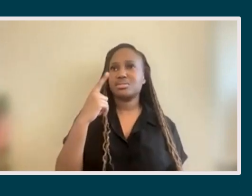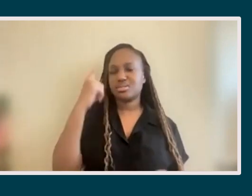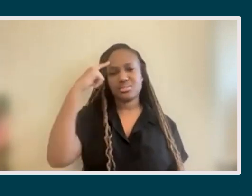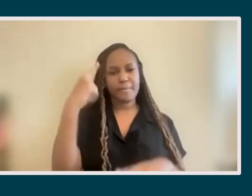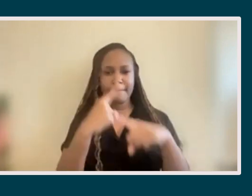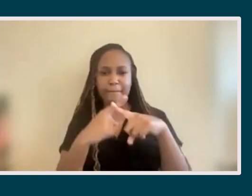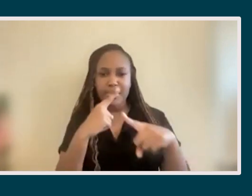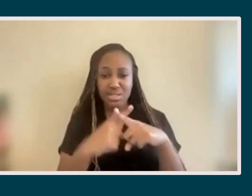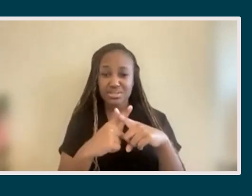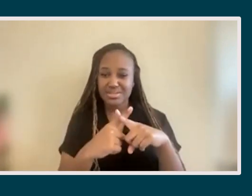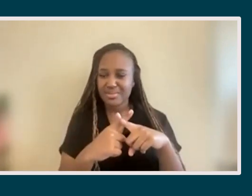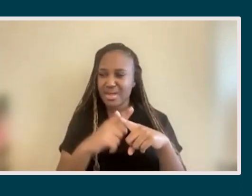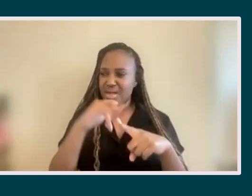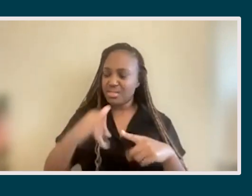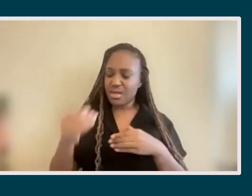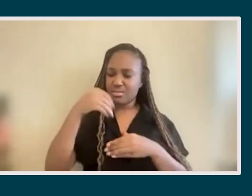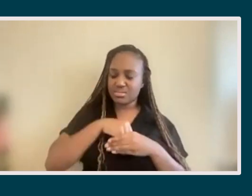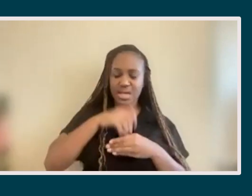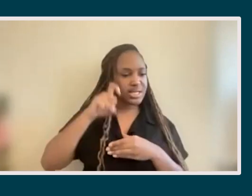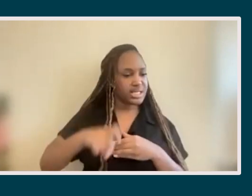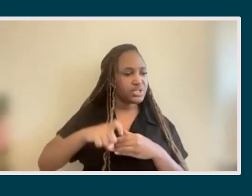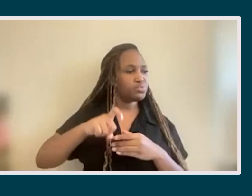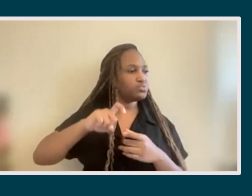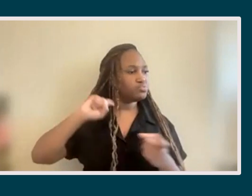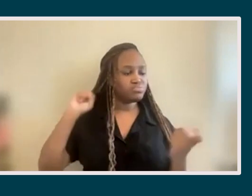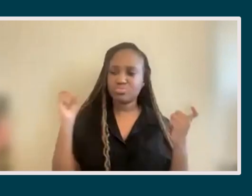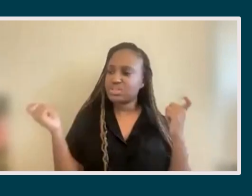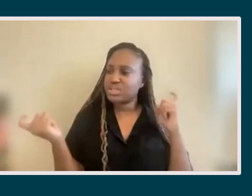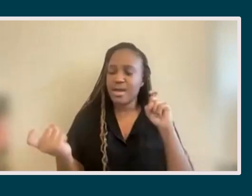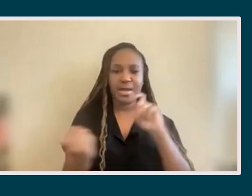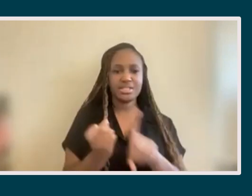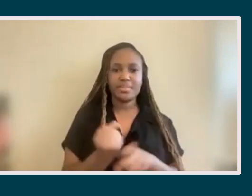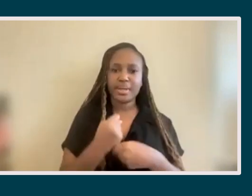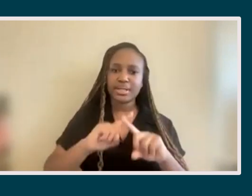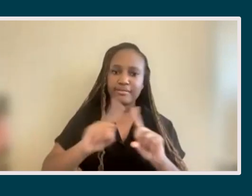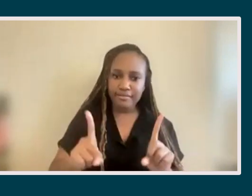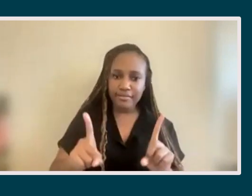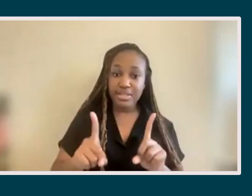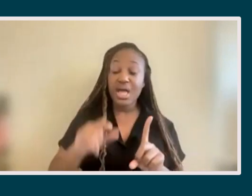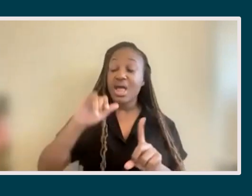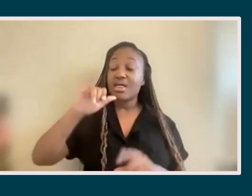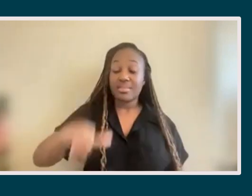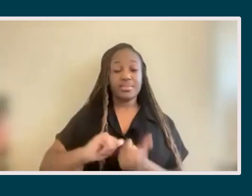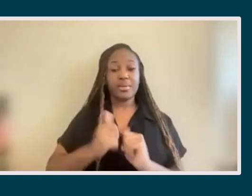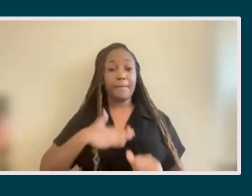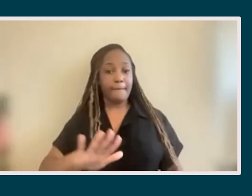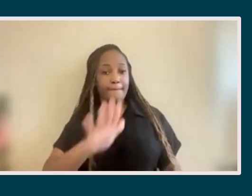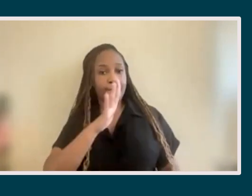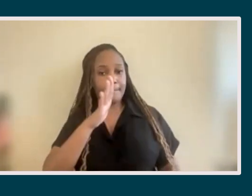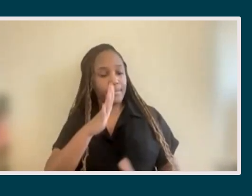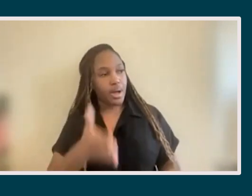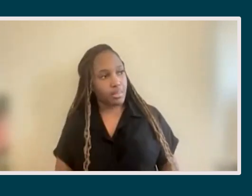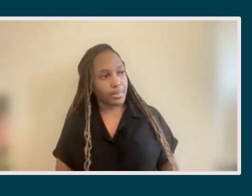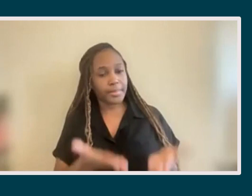need to make a difference. That's really how she raised me. And she shared stories of moments where, for a woman